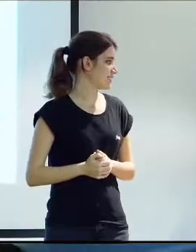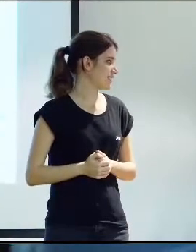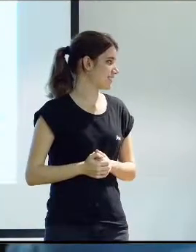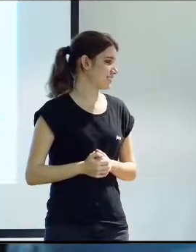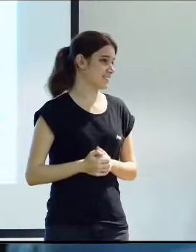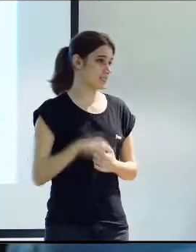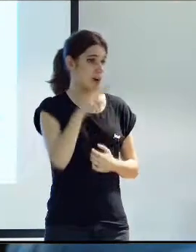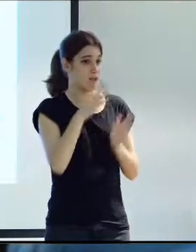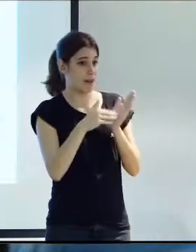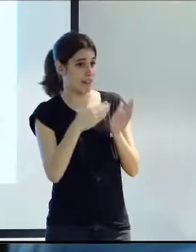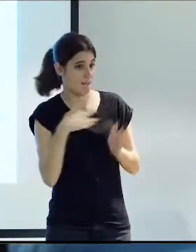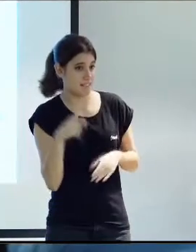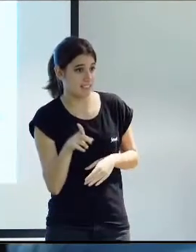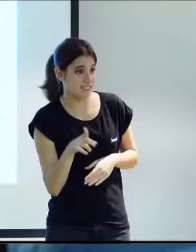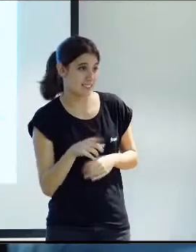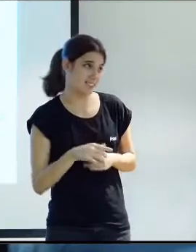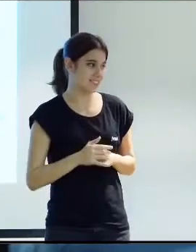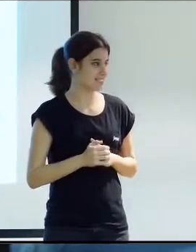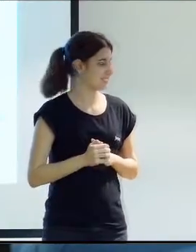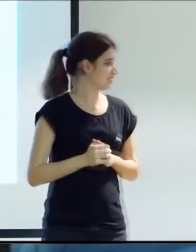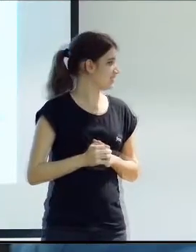speak less than 30 minutes.